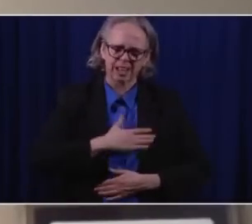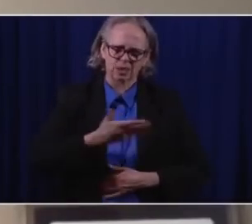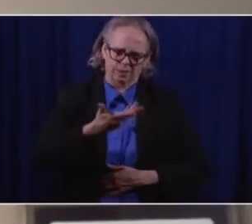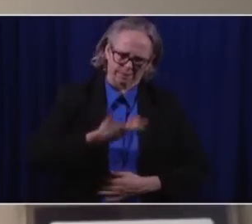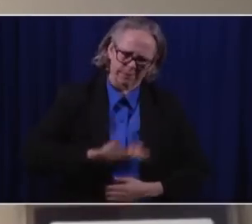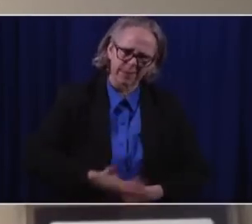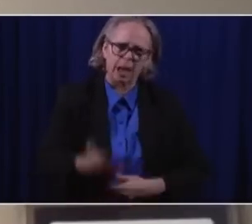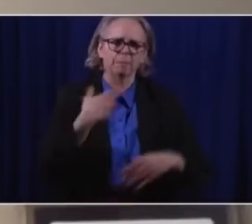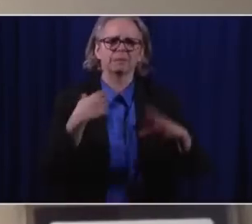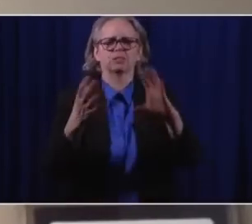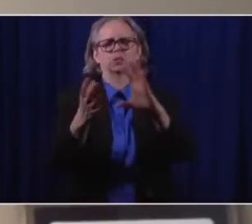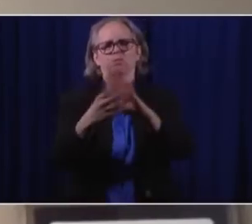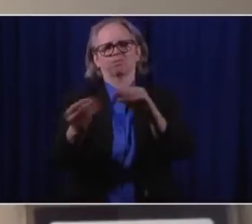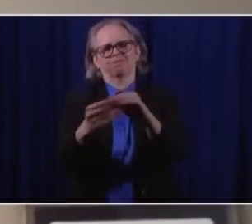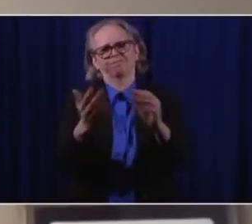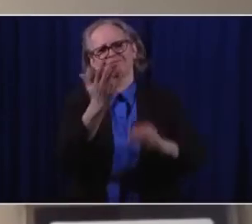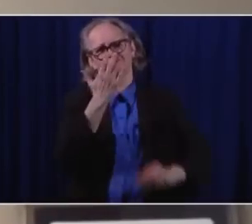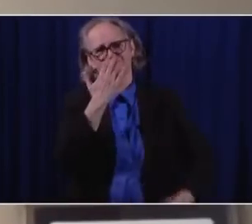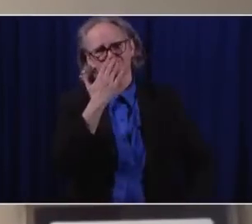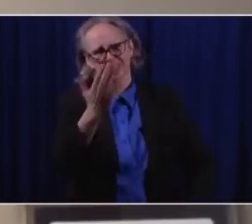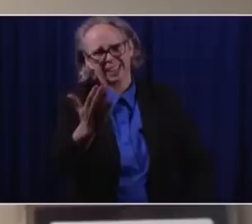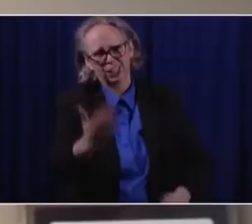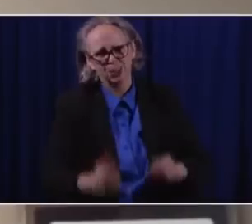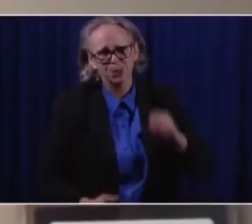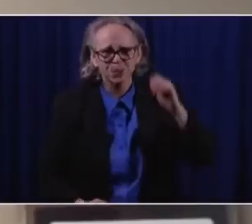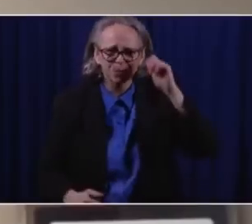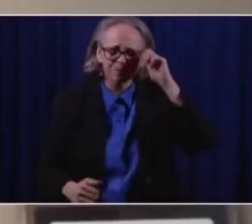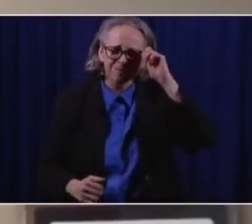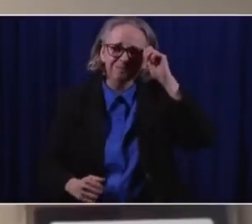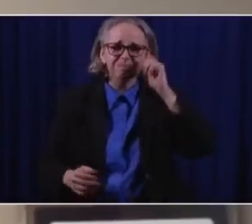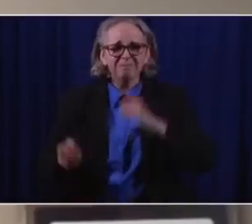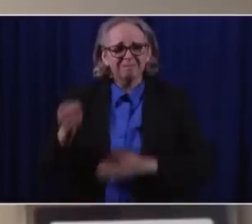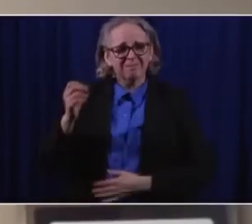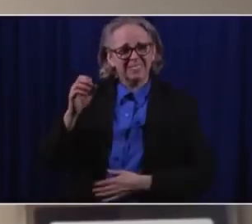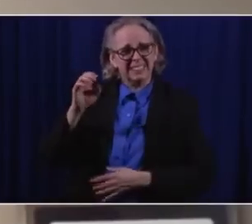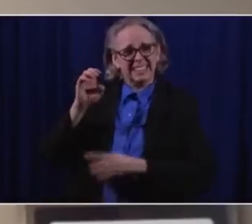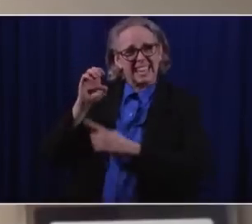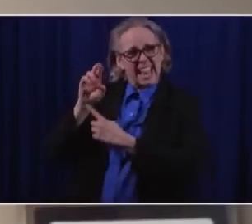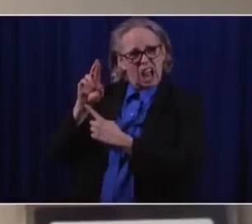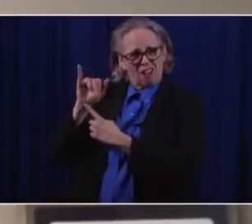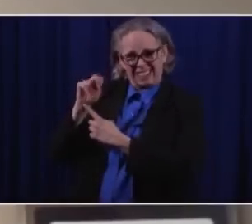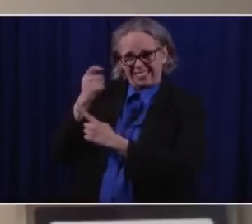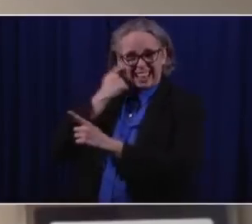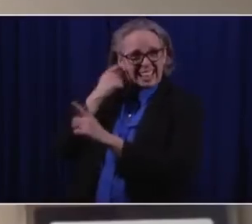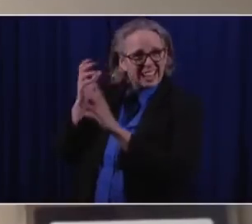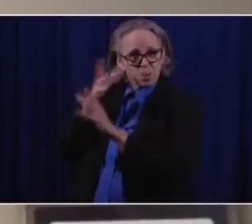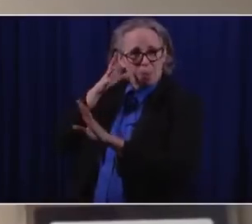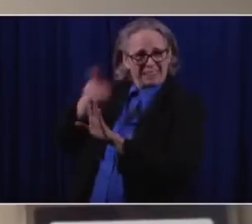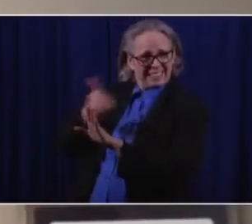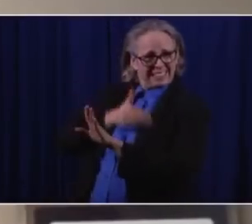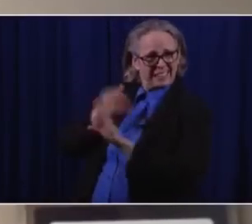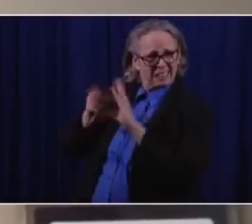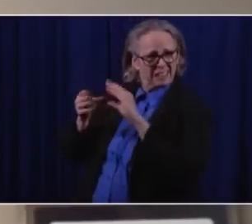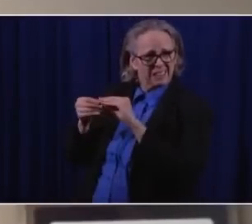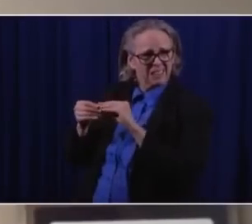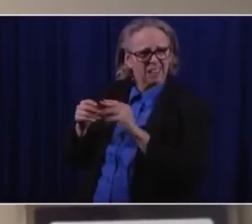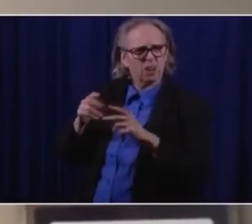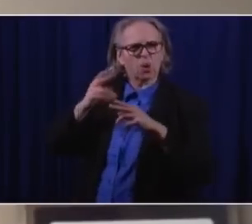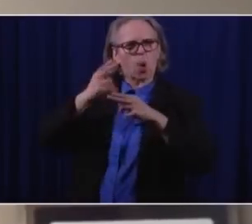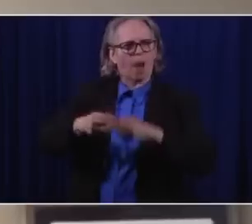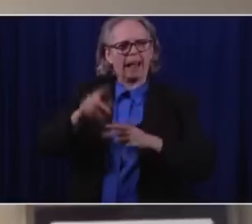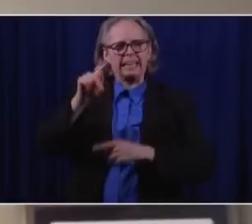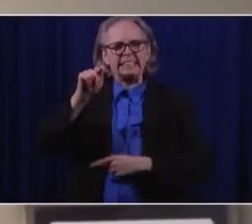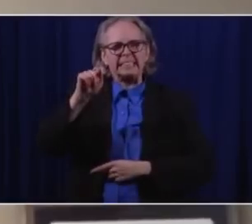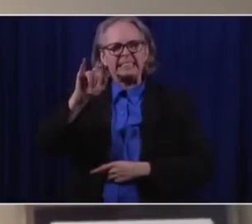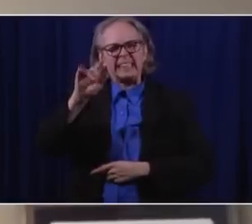so thank you. You know, Aaron, at the very end of her remarks, referred to a tidal wave, and if I were to use an analogy, I would